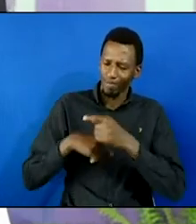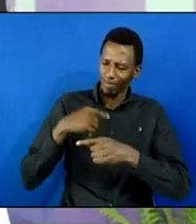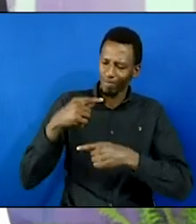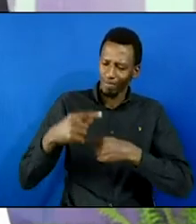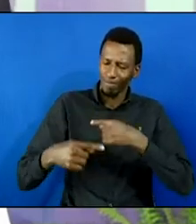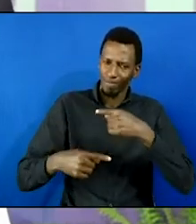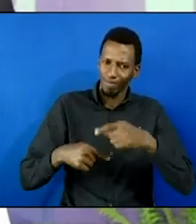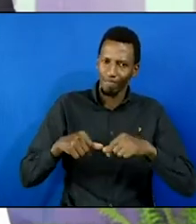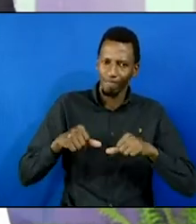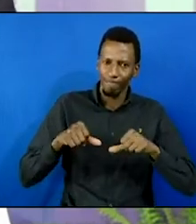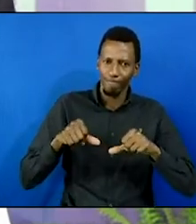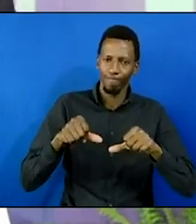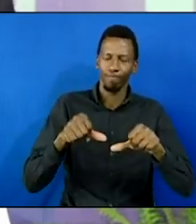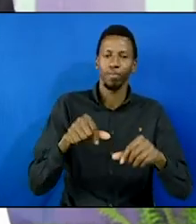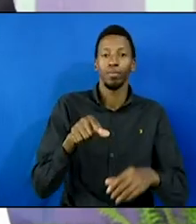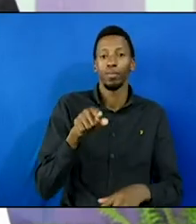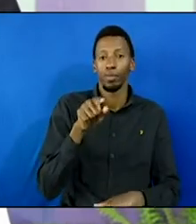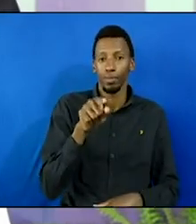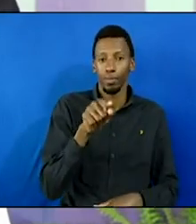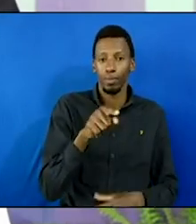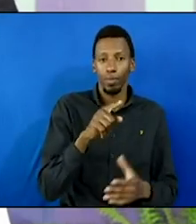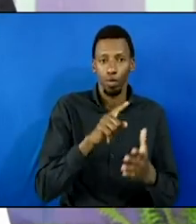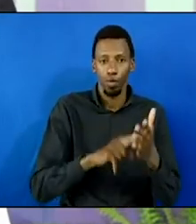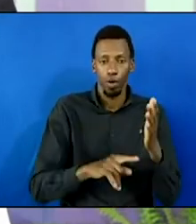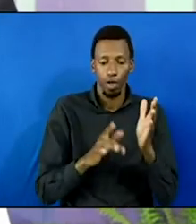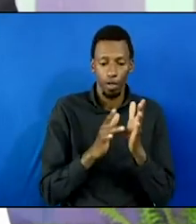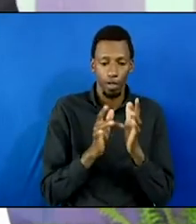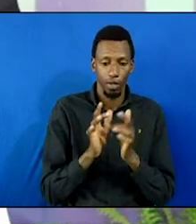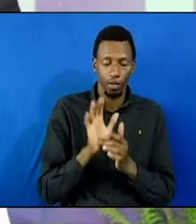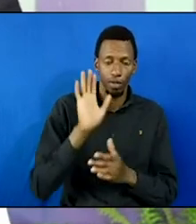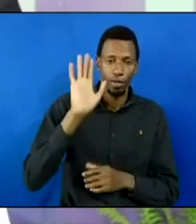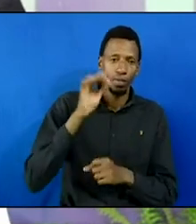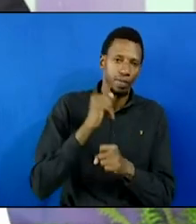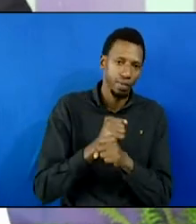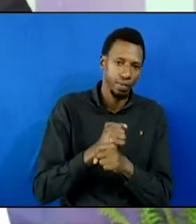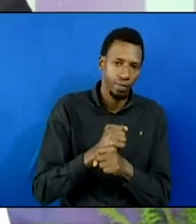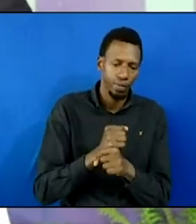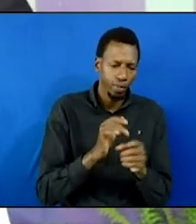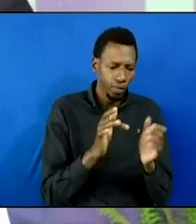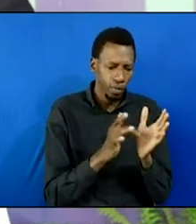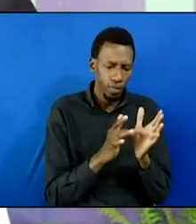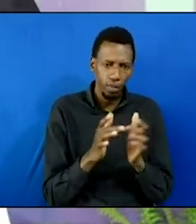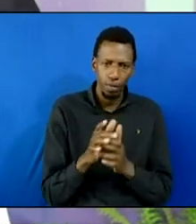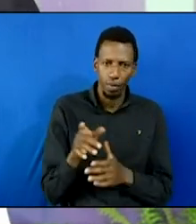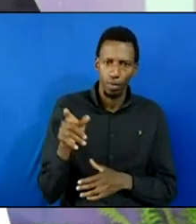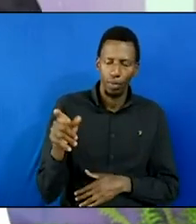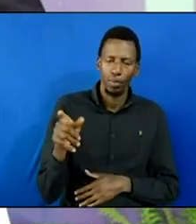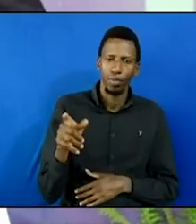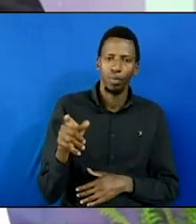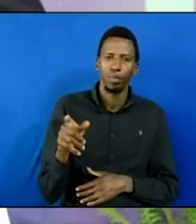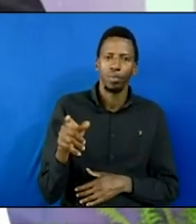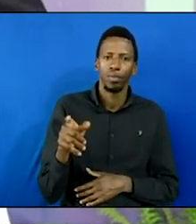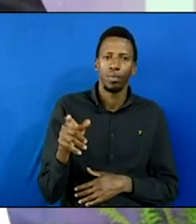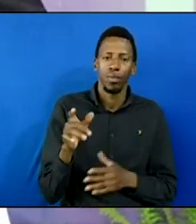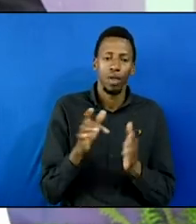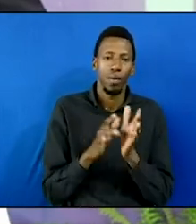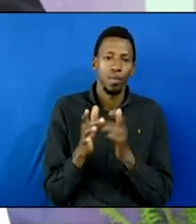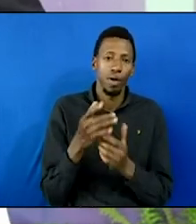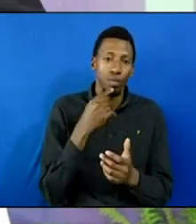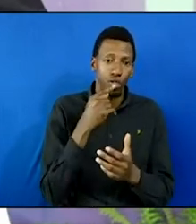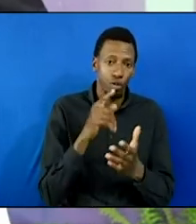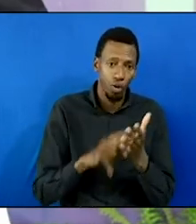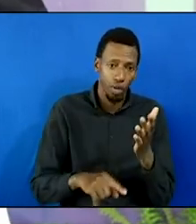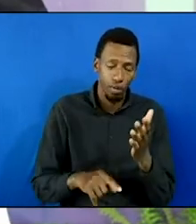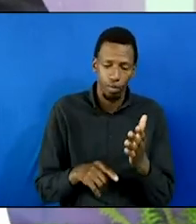and on. This is what Jesus did. Jesus, the Bible will let us